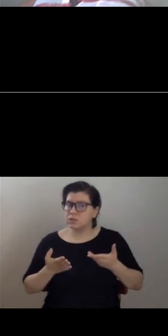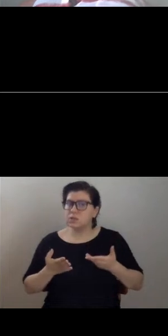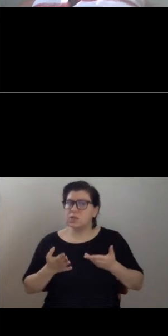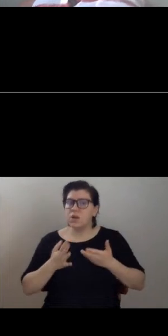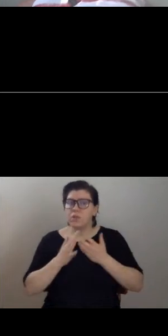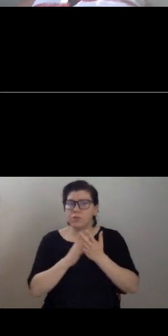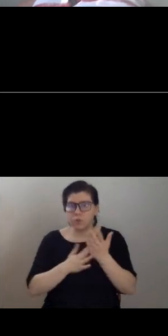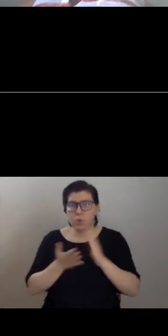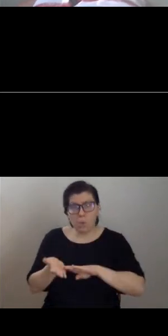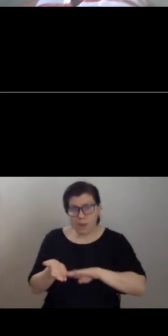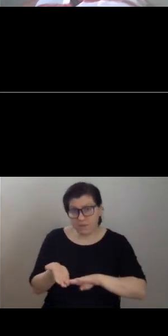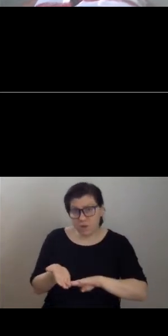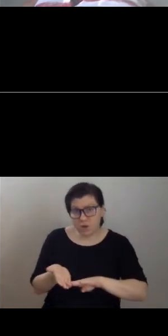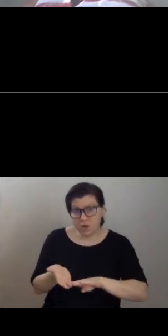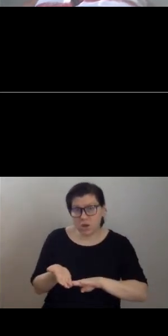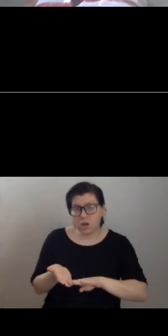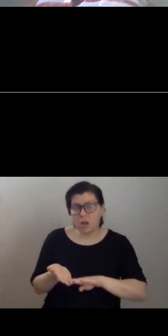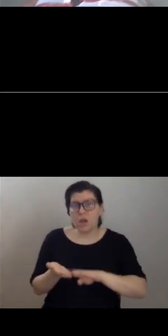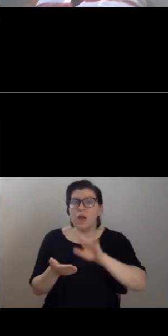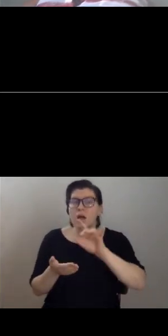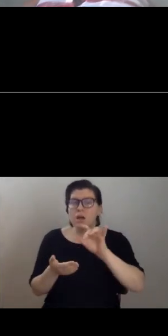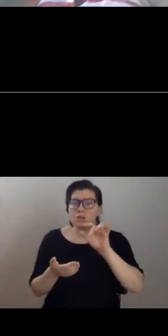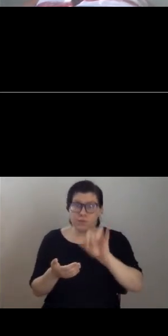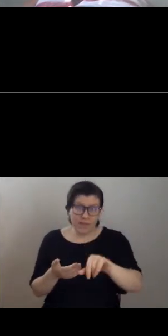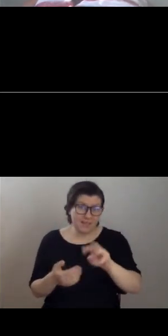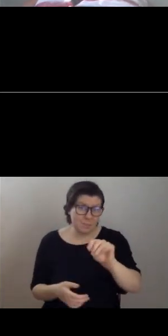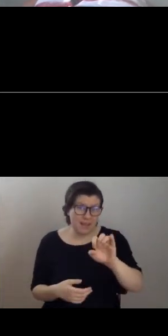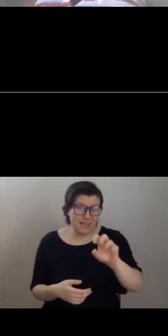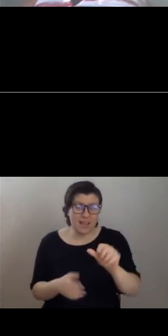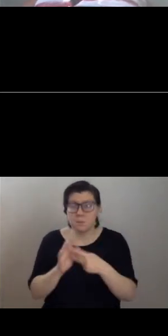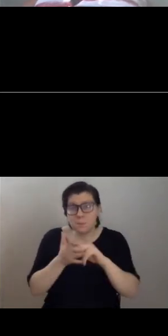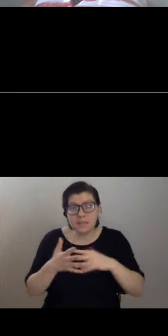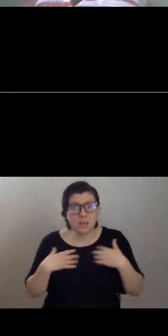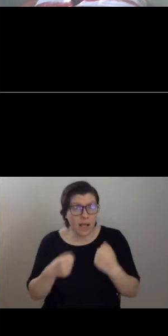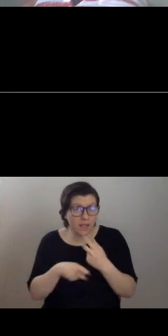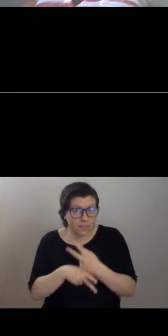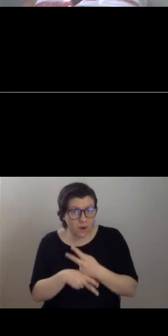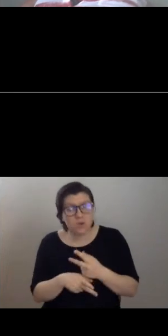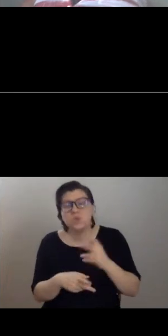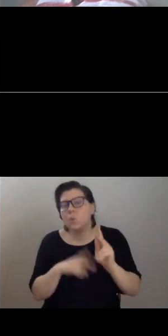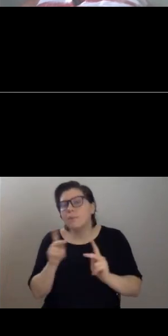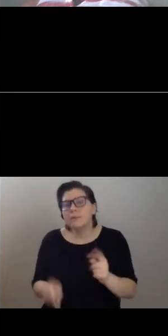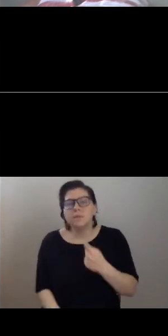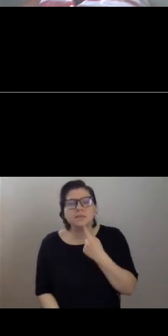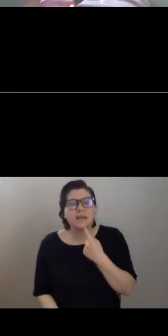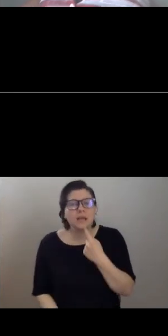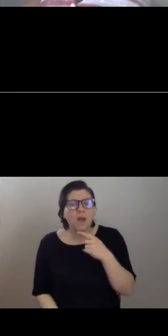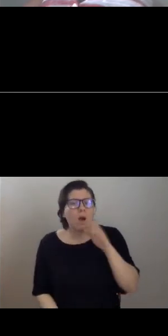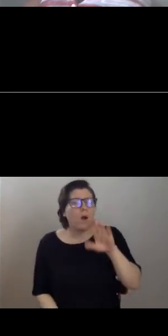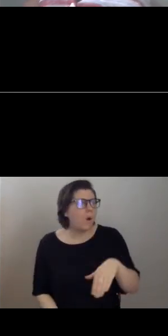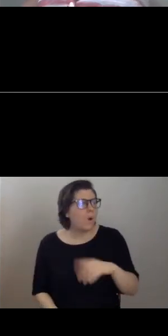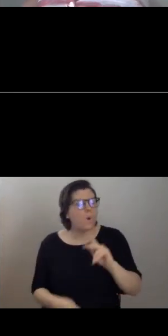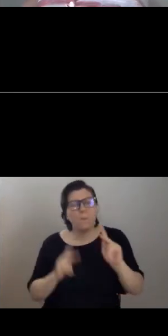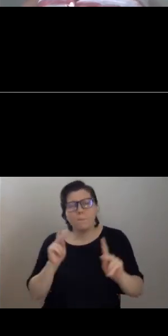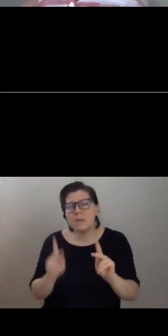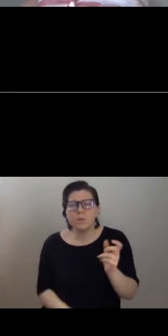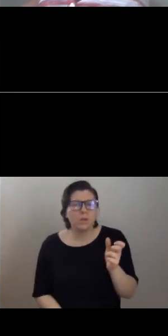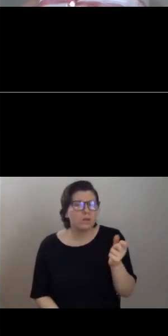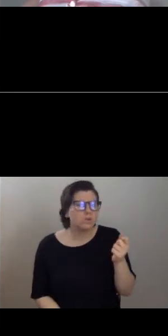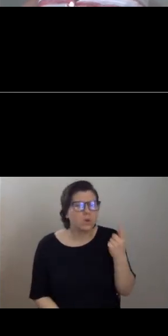which that's Medicaid, so that's healthcare. So when people say, people don't understand,